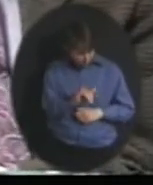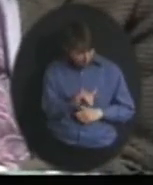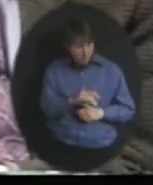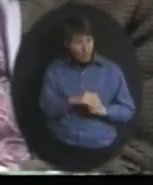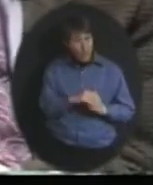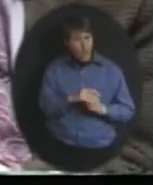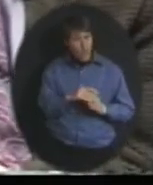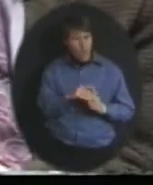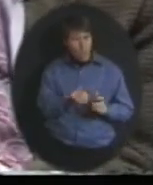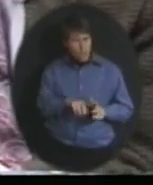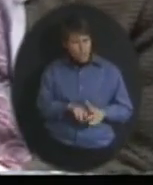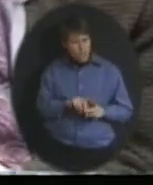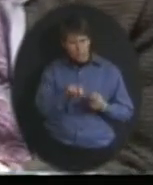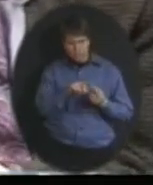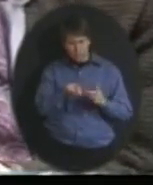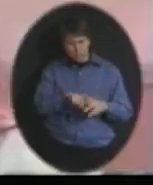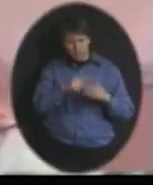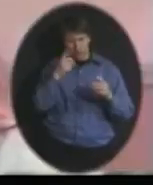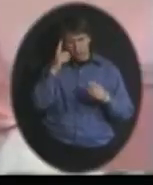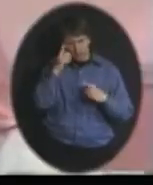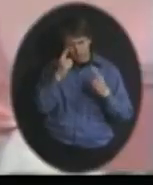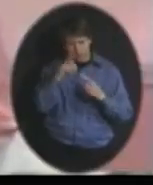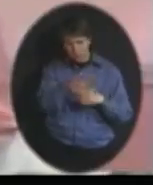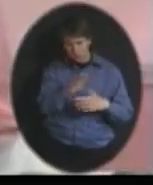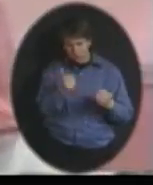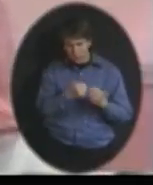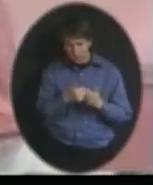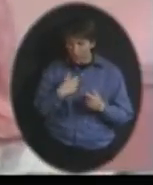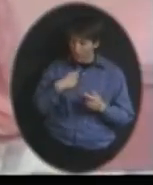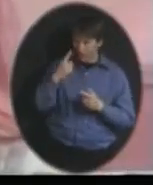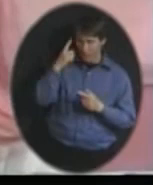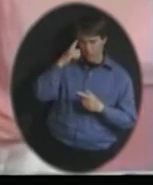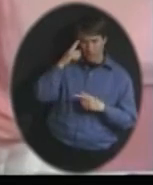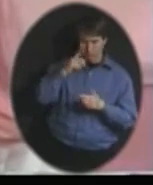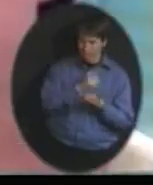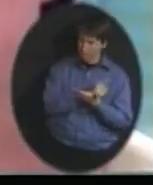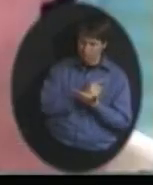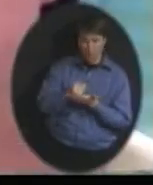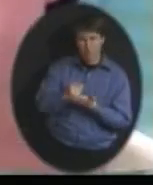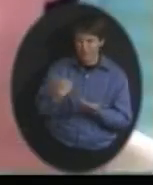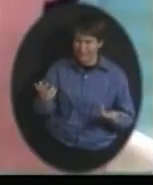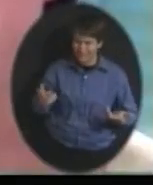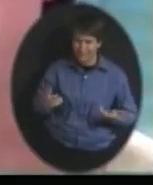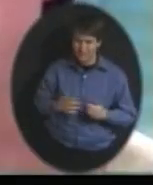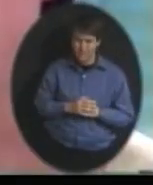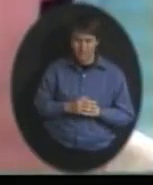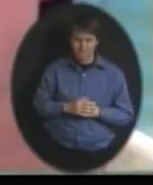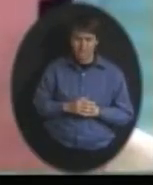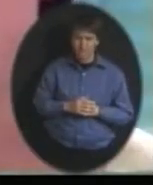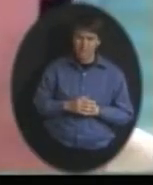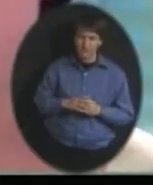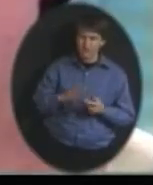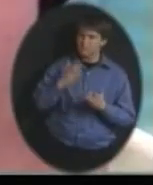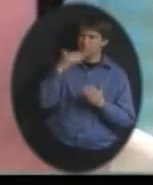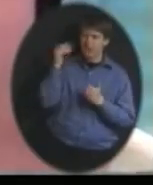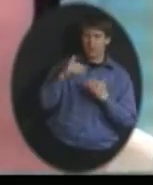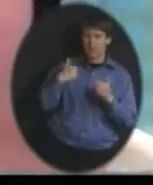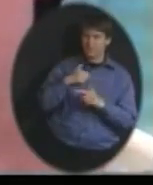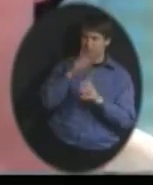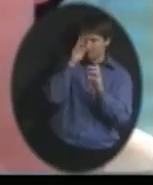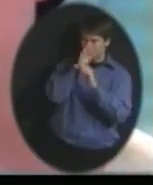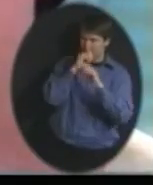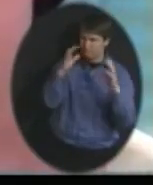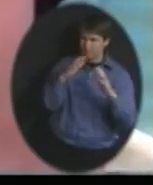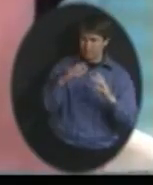So when do you start thinking about that? I think about it all week. We would never have envisioned that a child